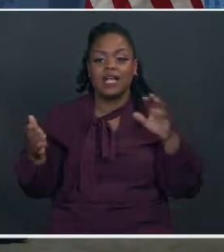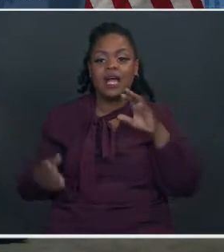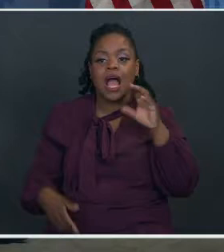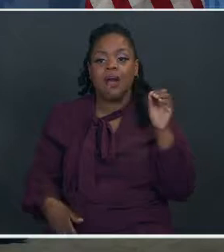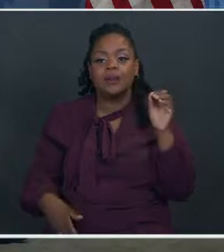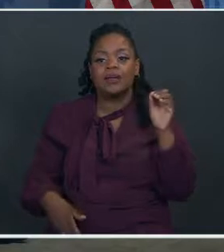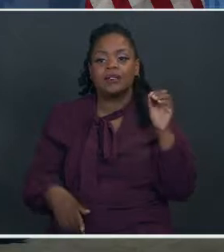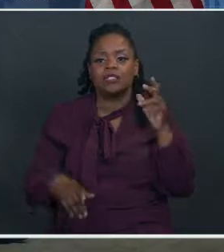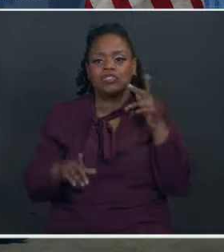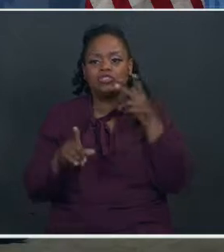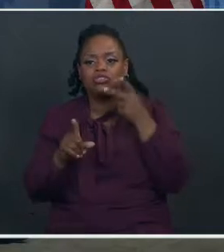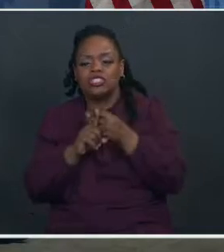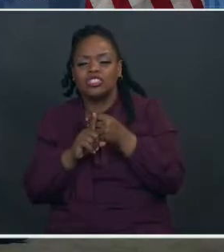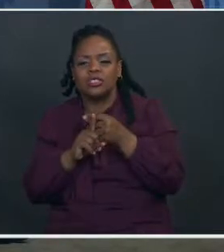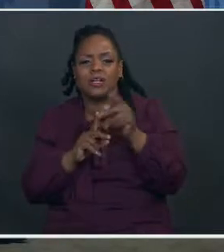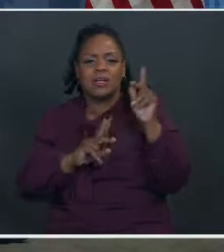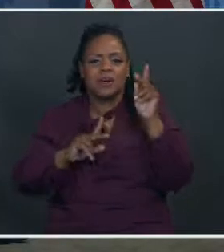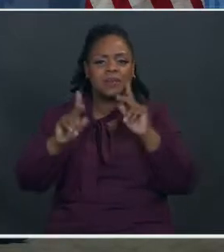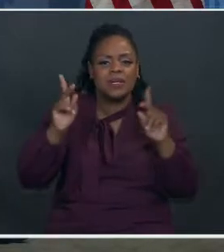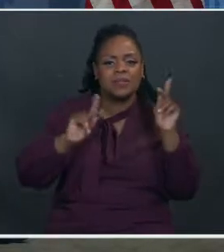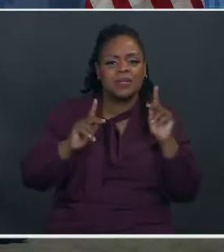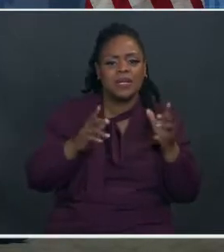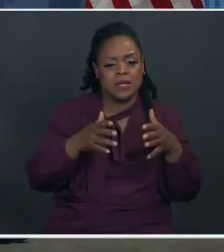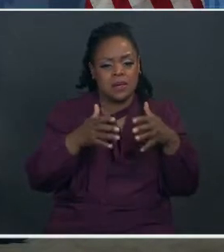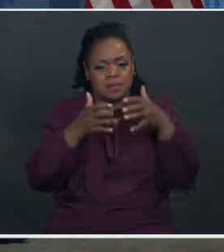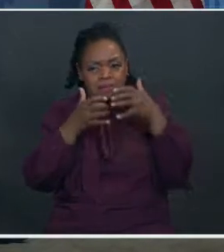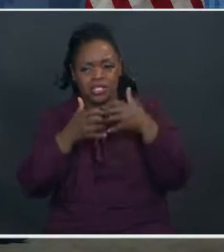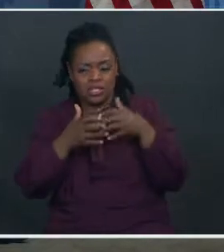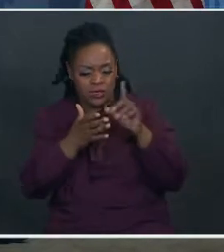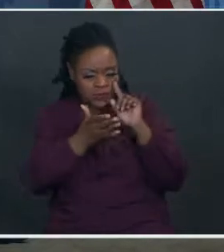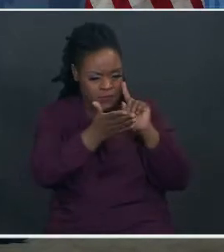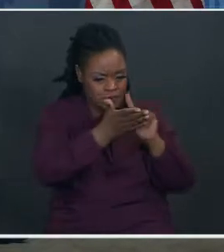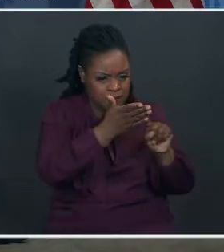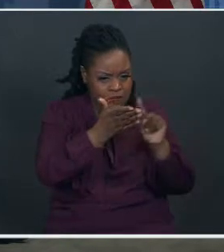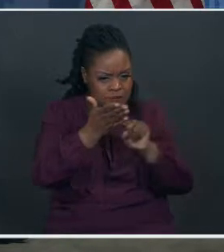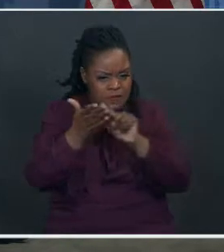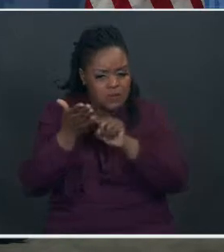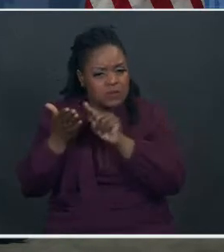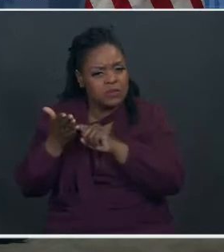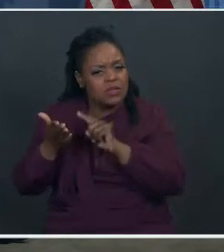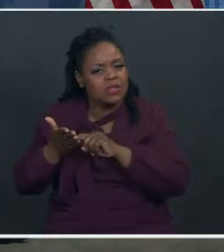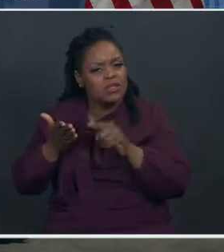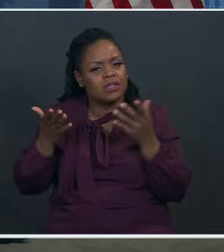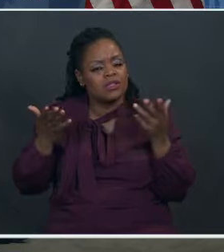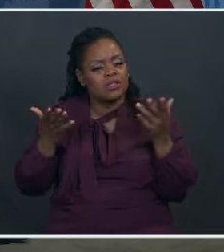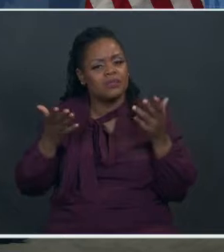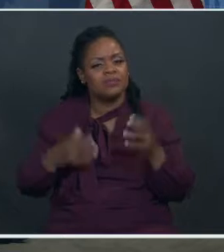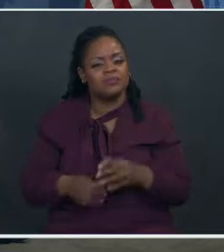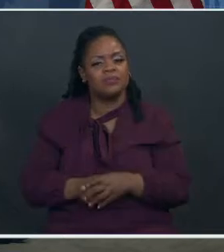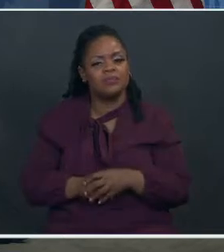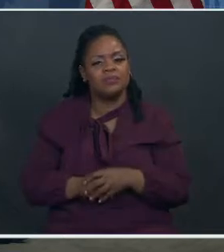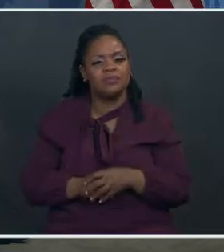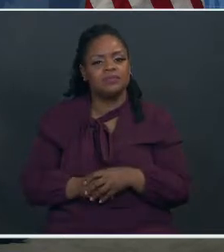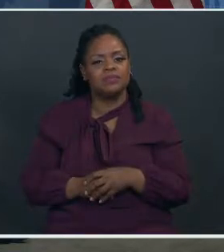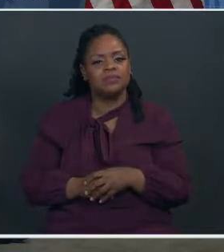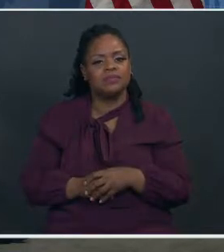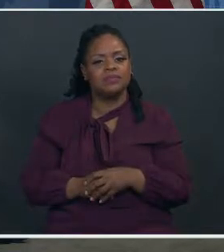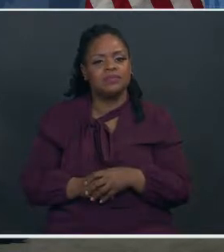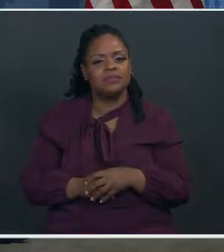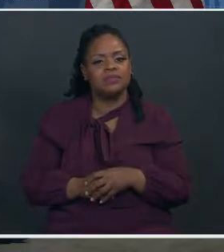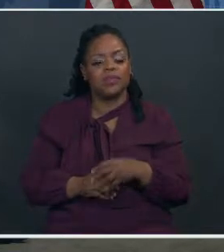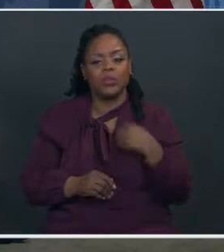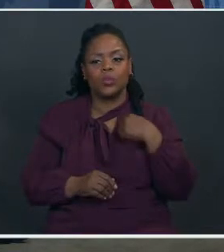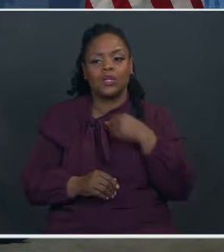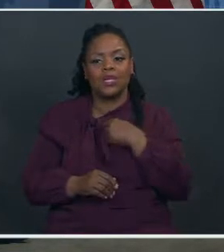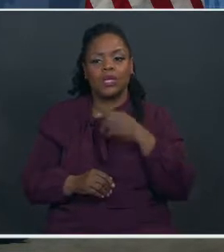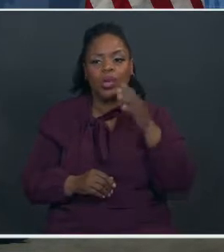to increase the vaccine supply and the timing of the delivery is on the table, and we will execute accordingly.